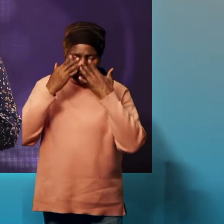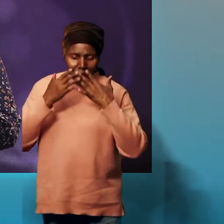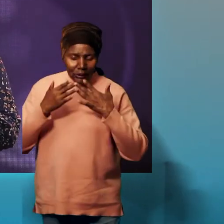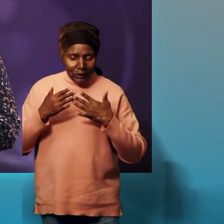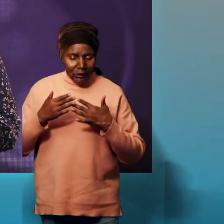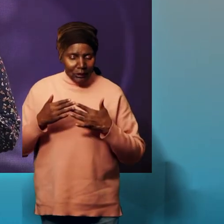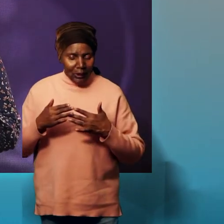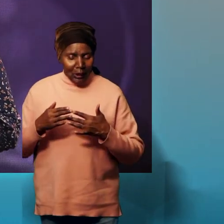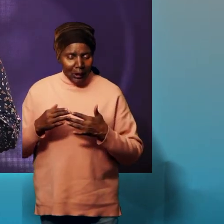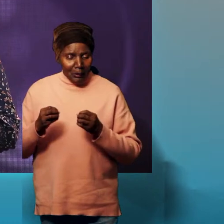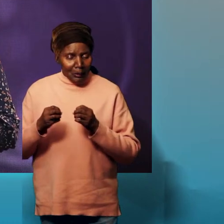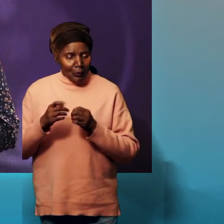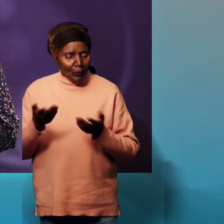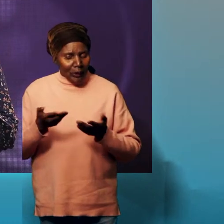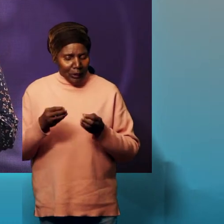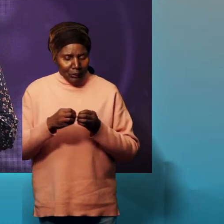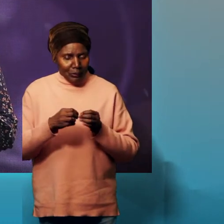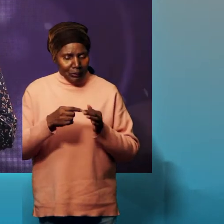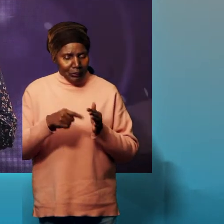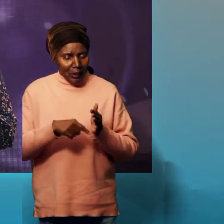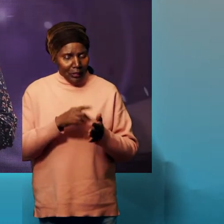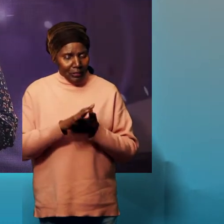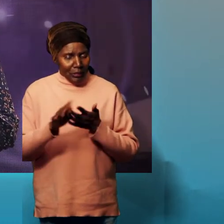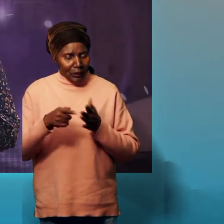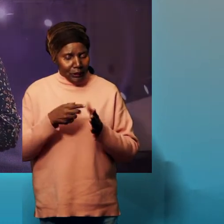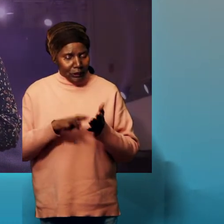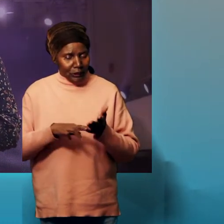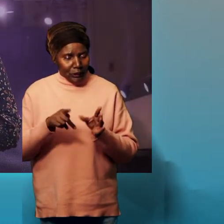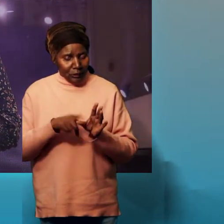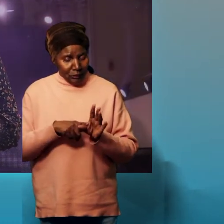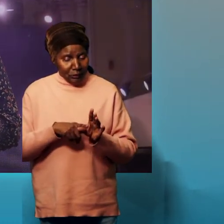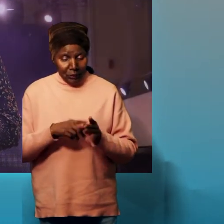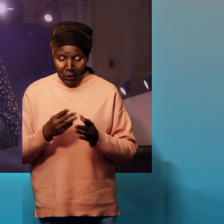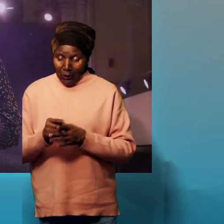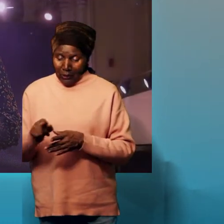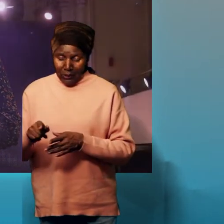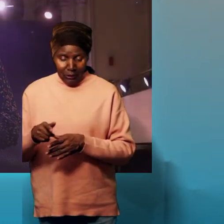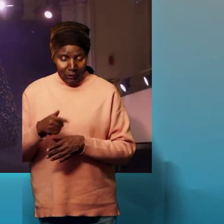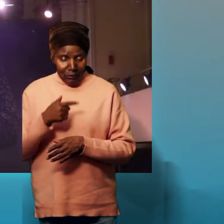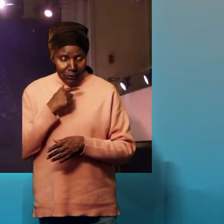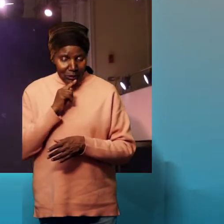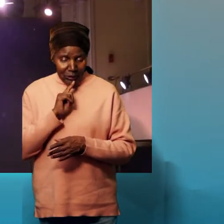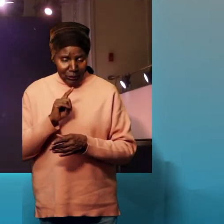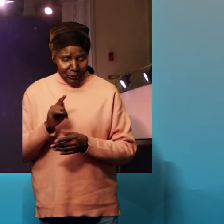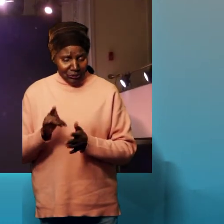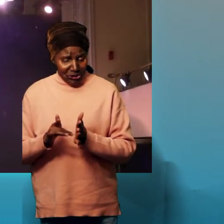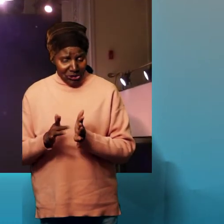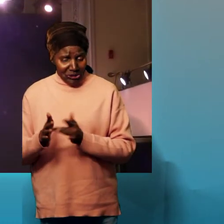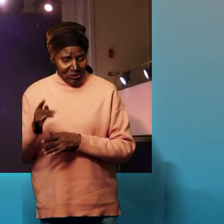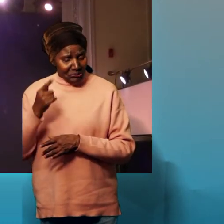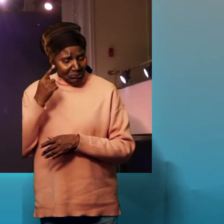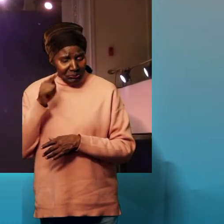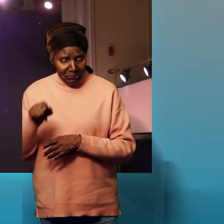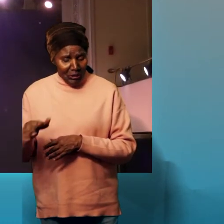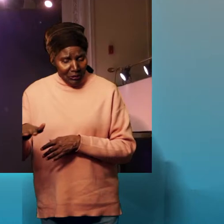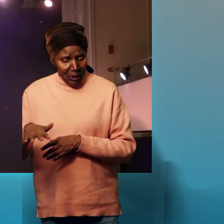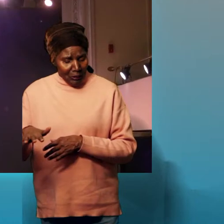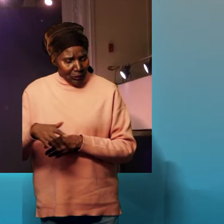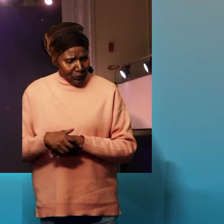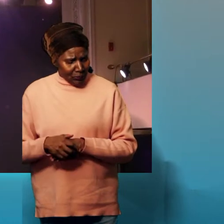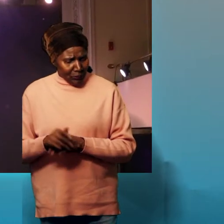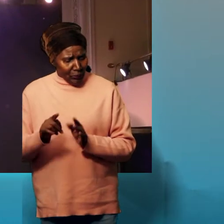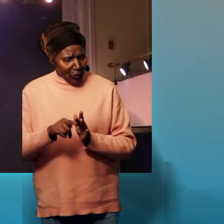Jesus was with those that he would have called or counted as family. Judas, did